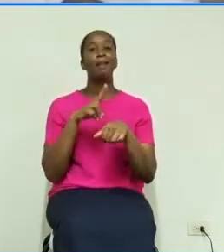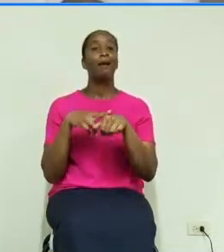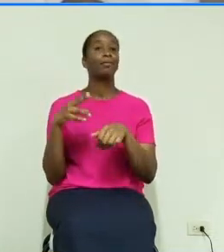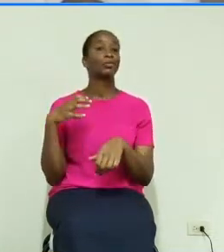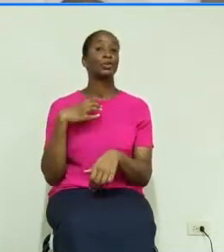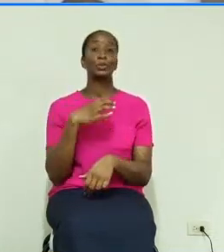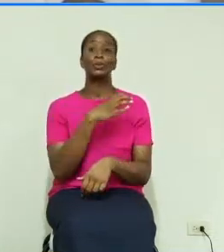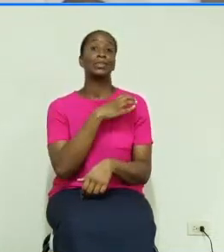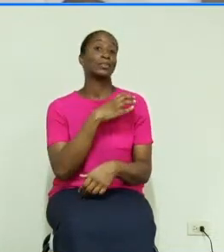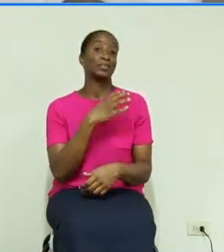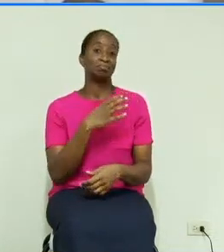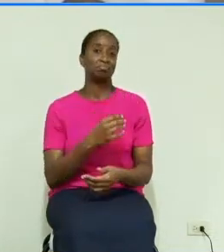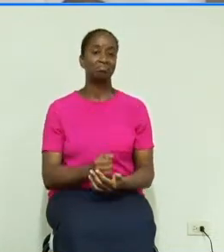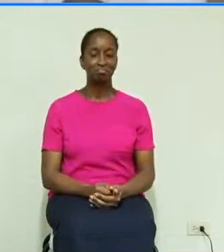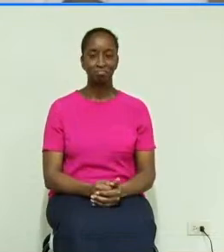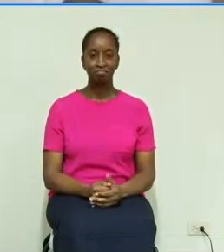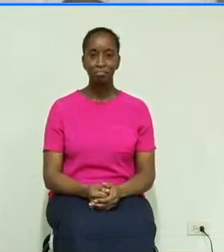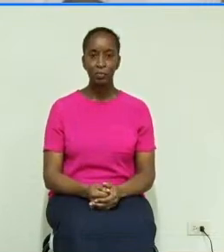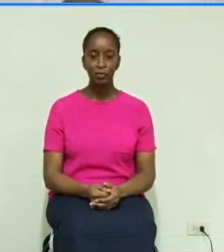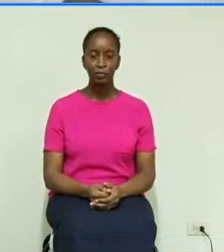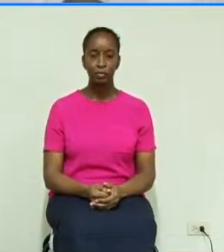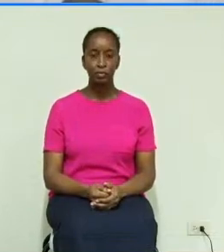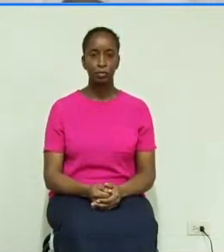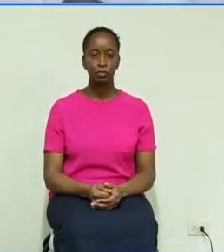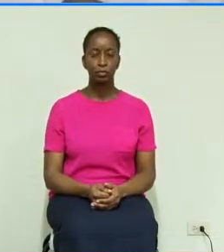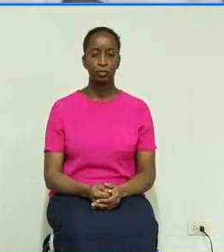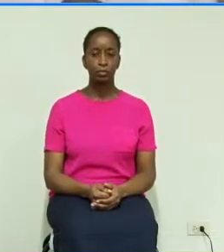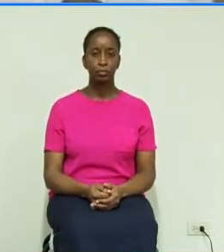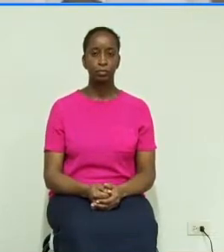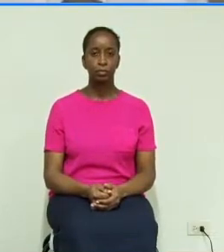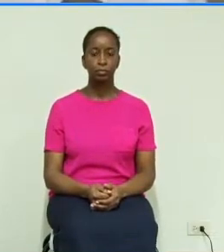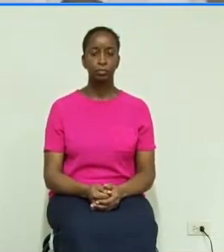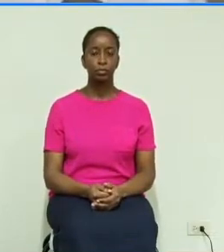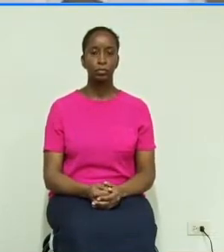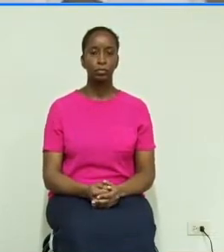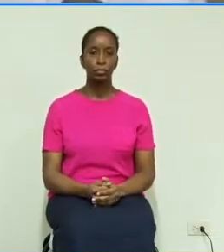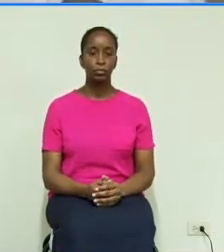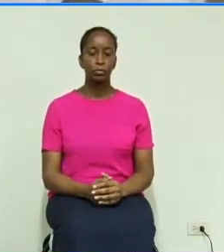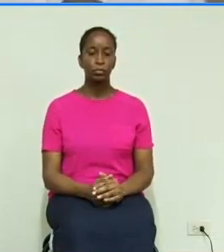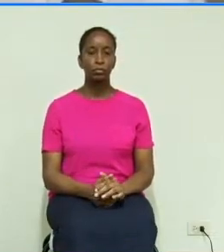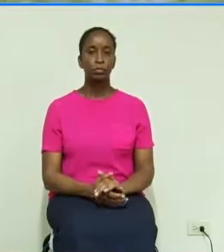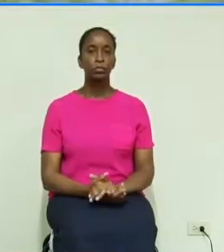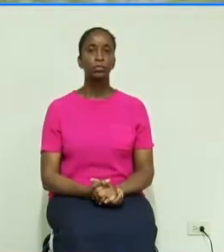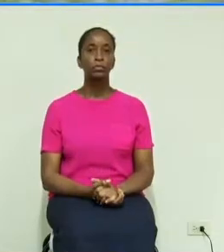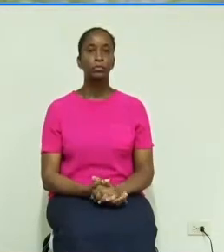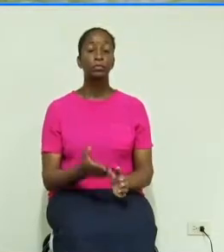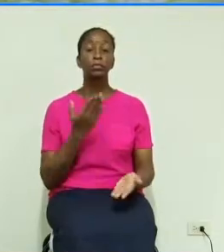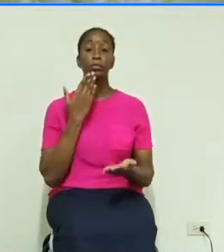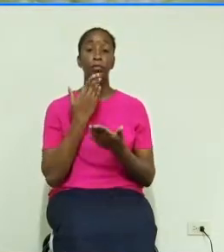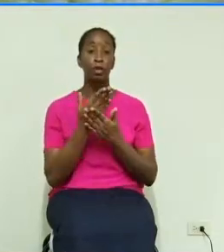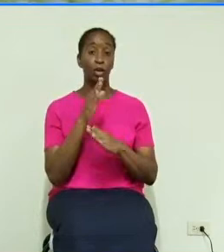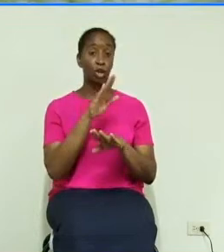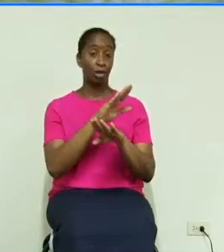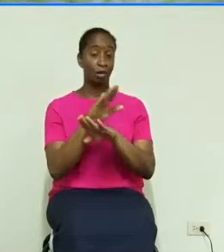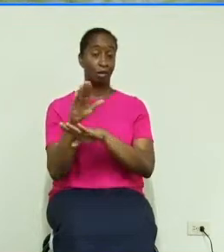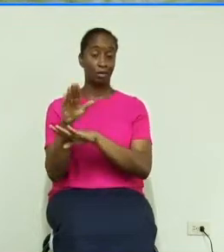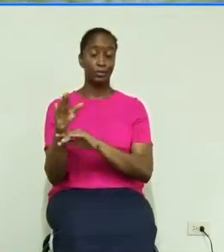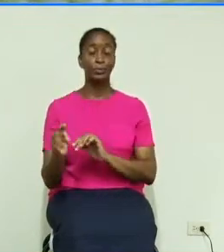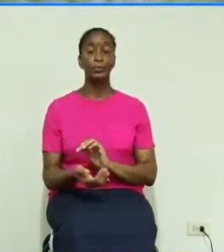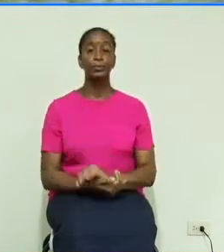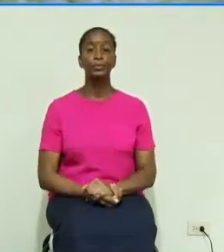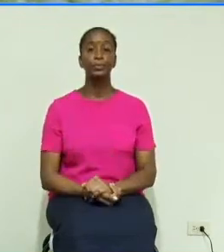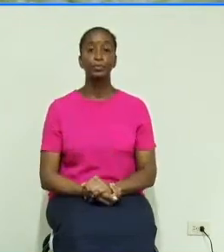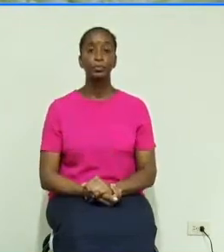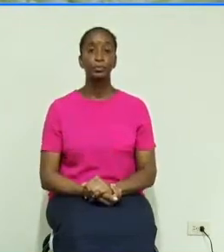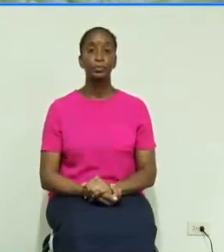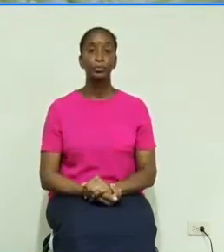Good the night. microphone, you'll be assisted? Yes, I'm good. Yeah, I'm good. Good night to the panel. I think